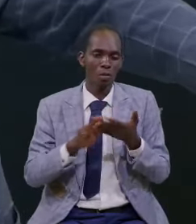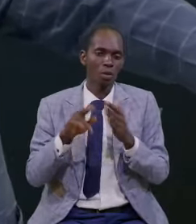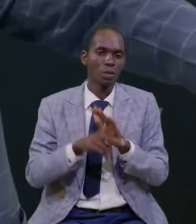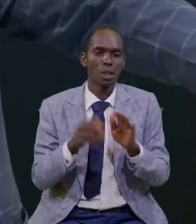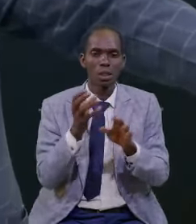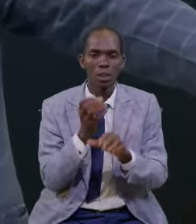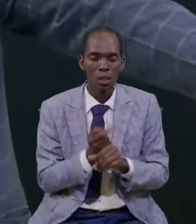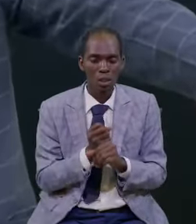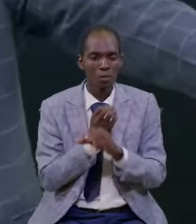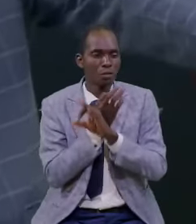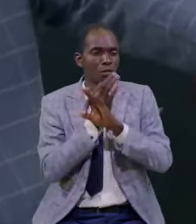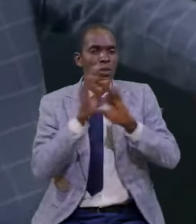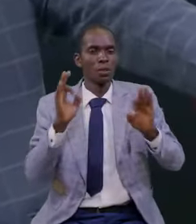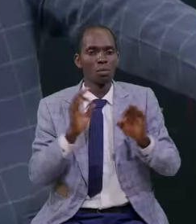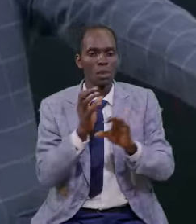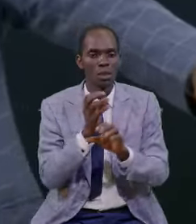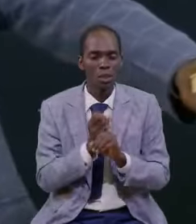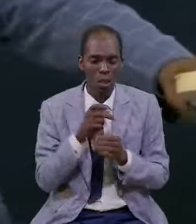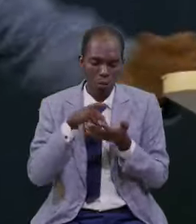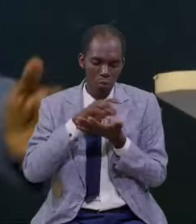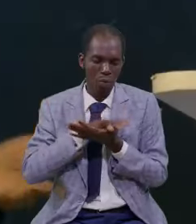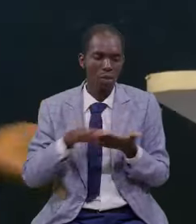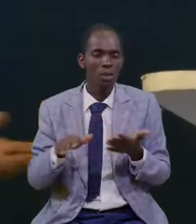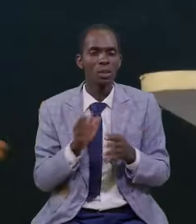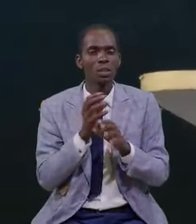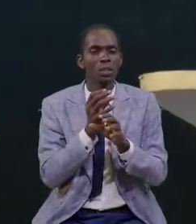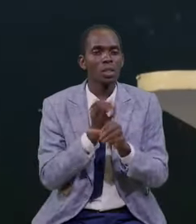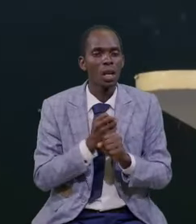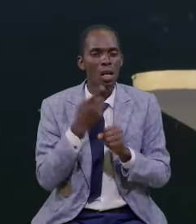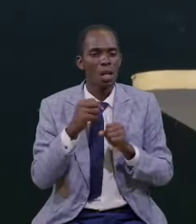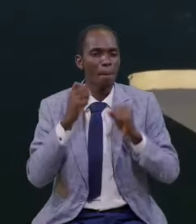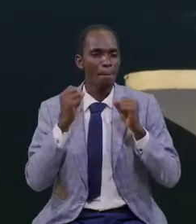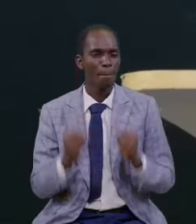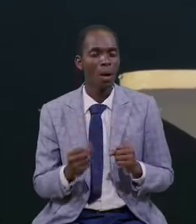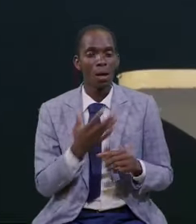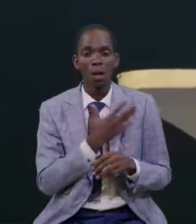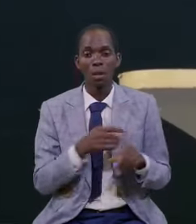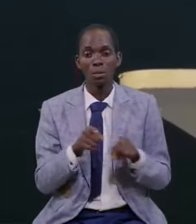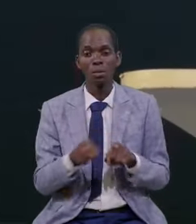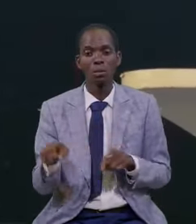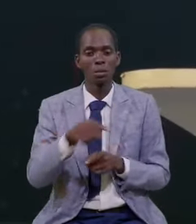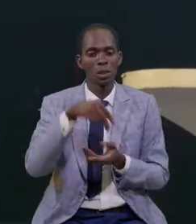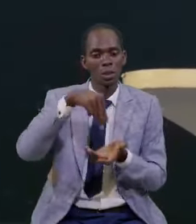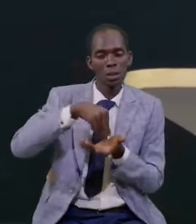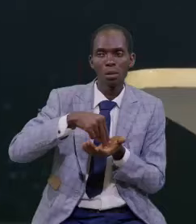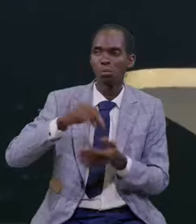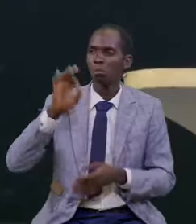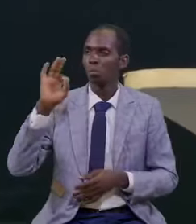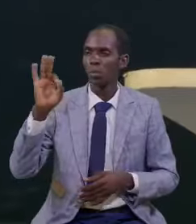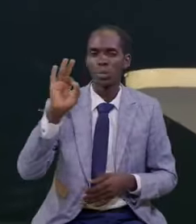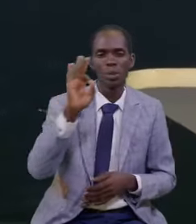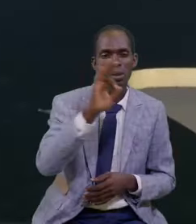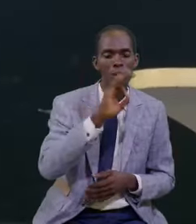had had the purity. They had had the power. And as they stood up preaching, as they stood up